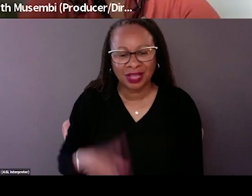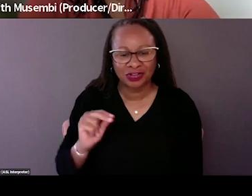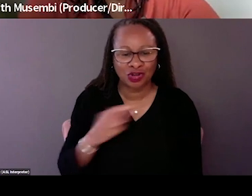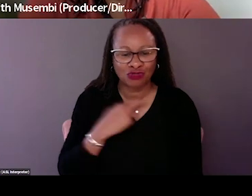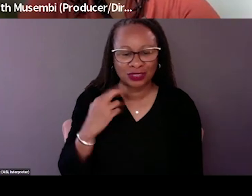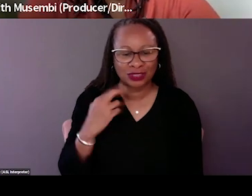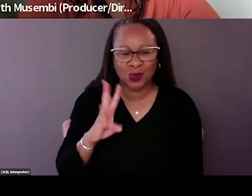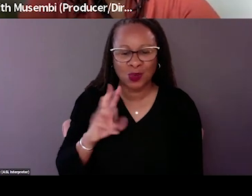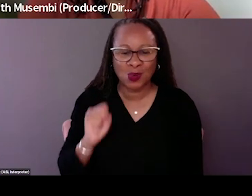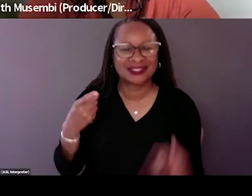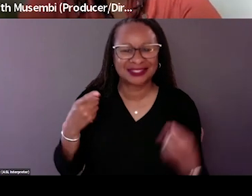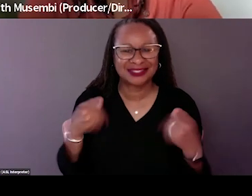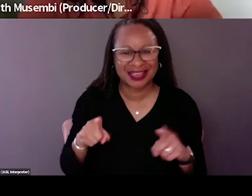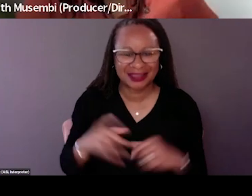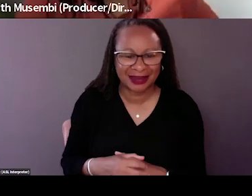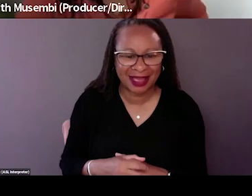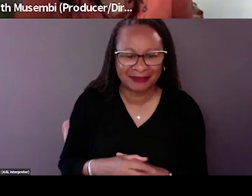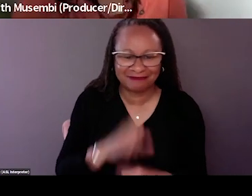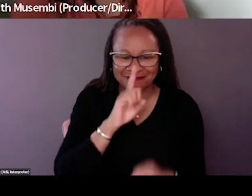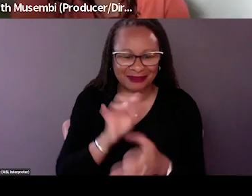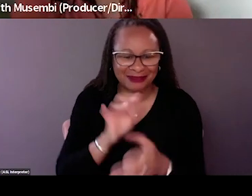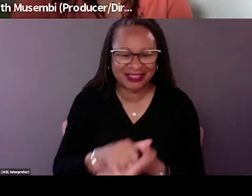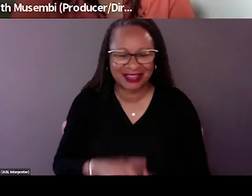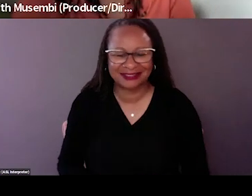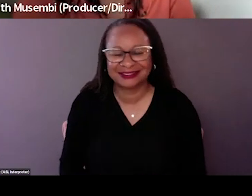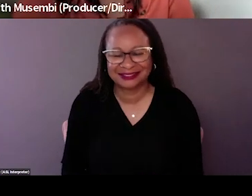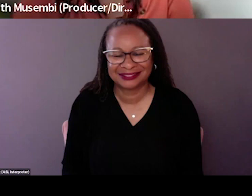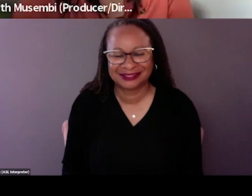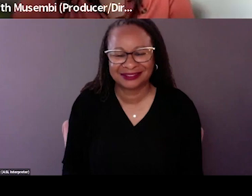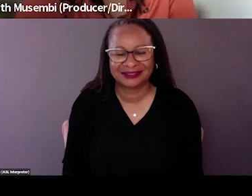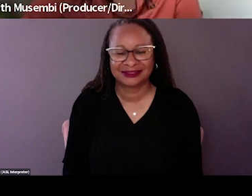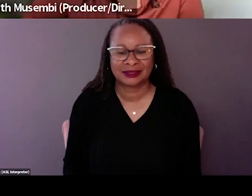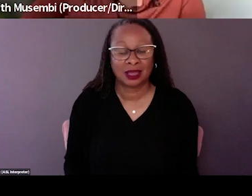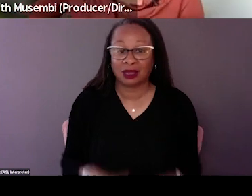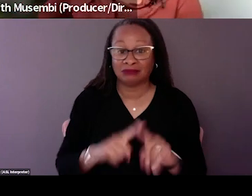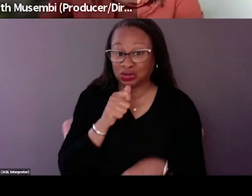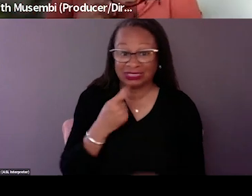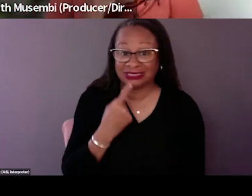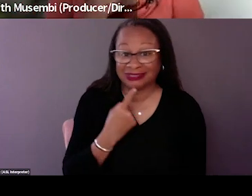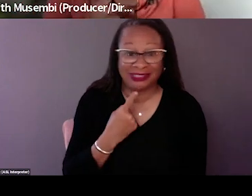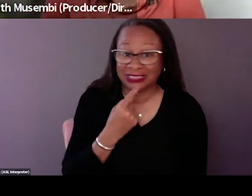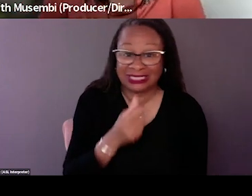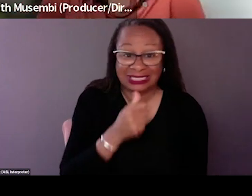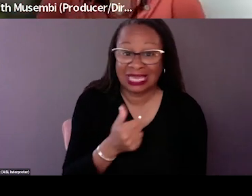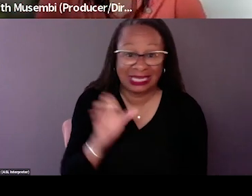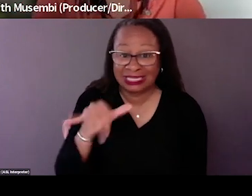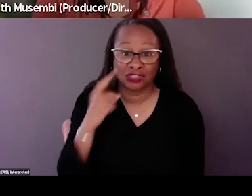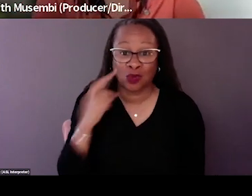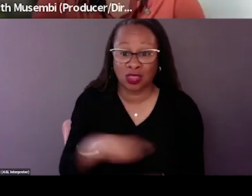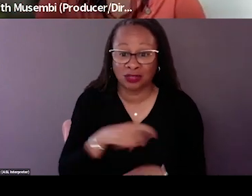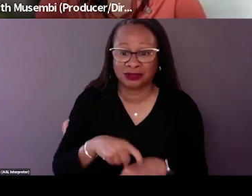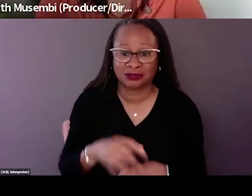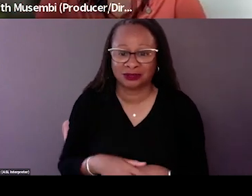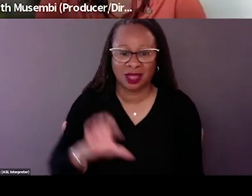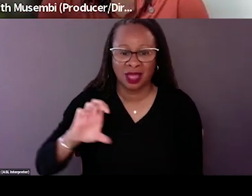guarantee that, Faith. You were choice. Only when you didn't say yes for a while, we thought, who else? But yeah, I was like, Chloe, what did you